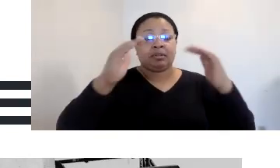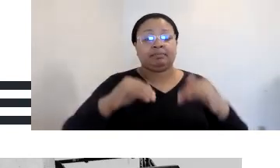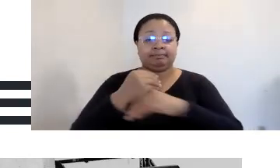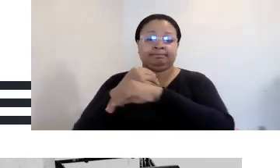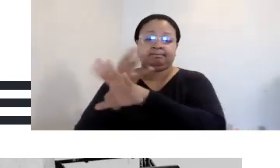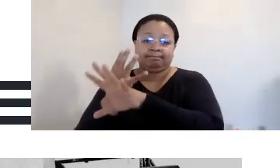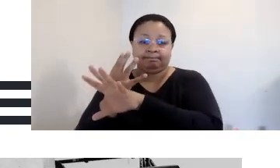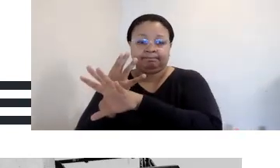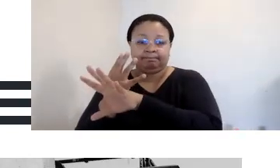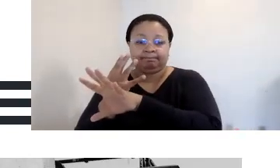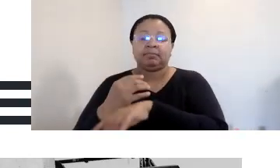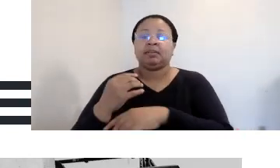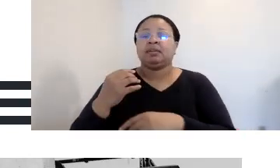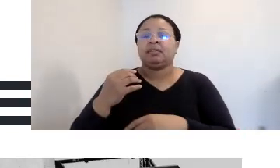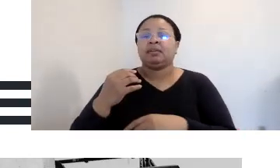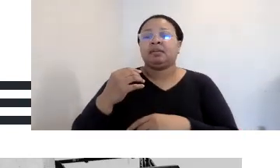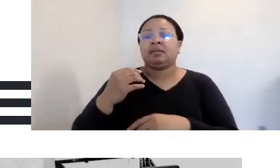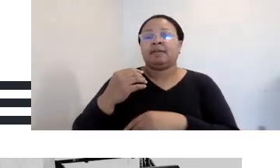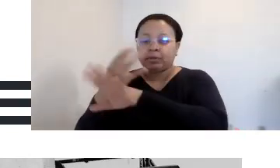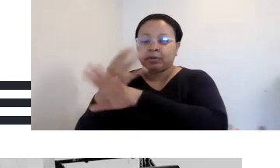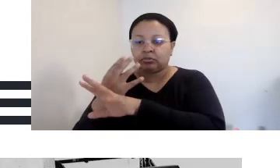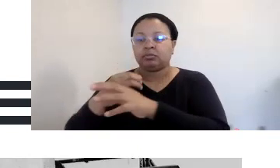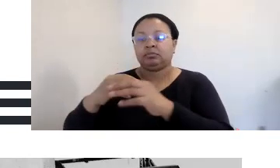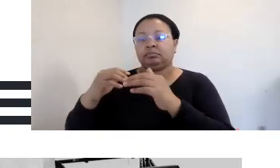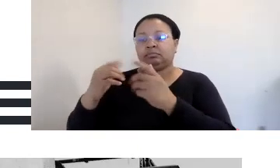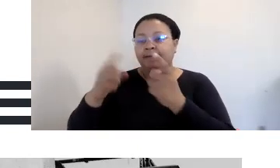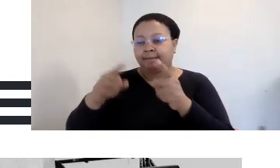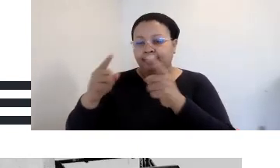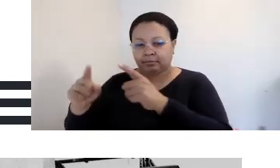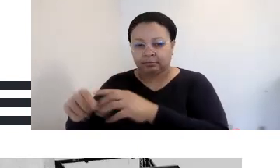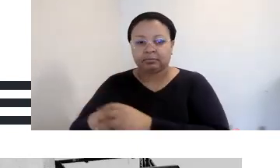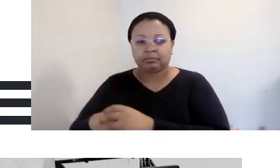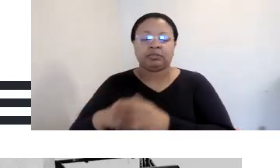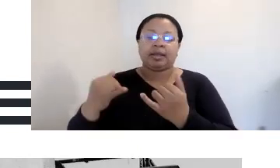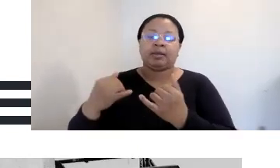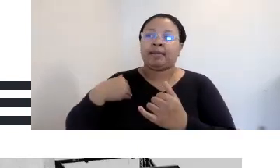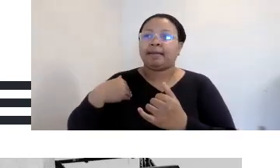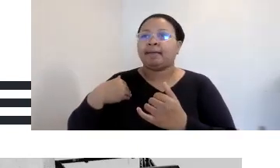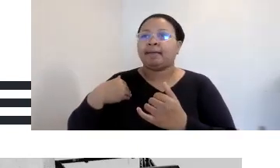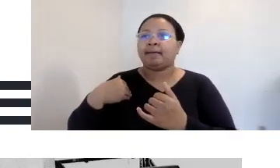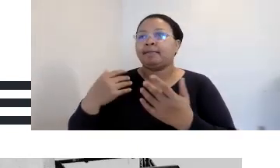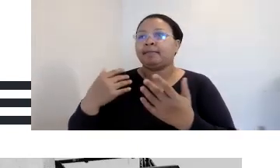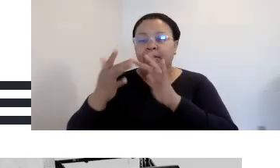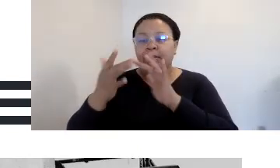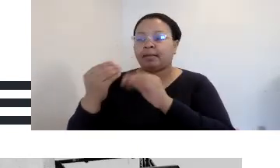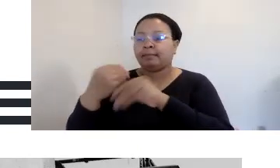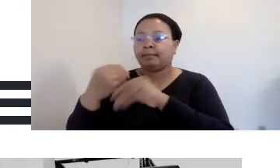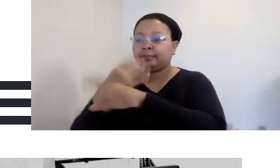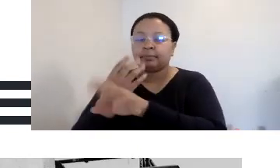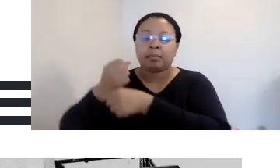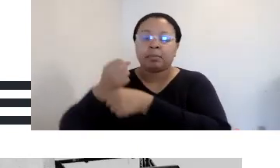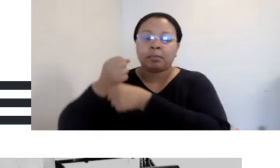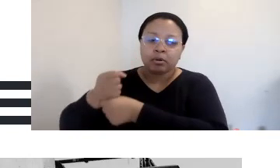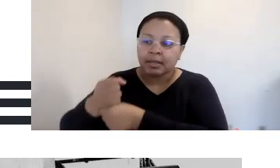these days have a virtual corollary. So you have virtual protests, you have virtual political